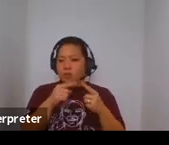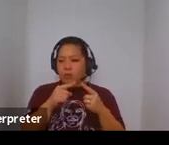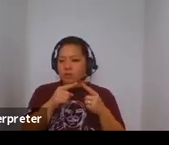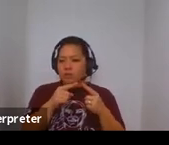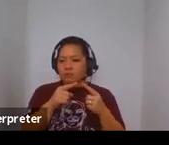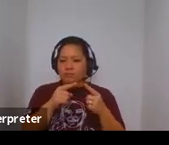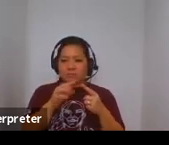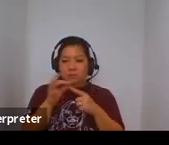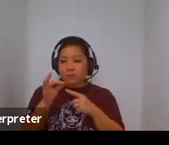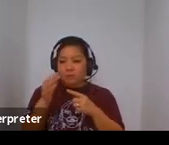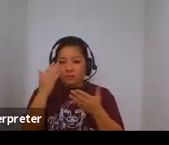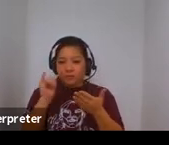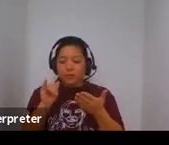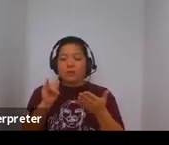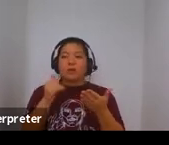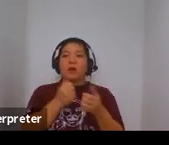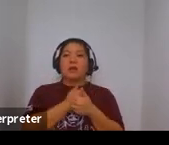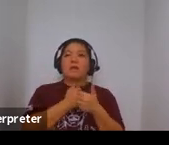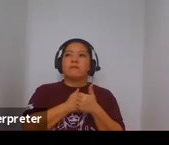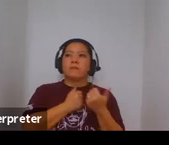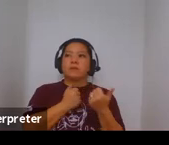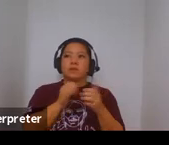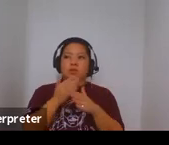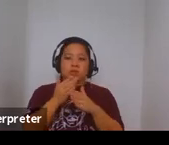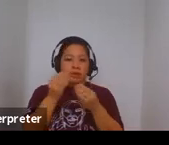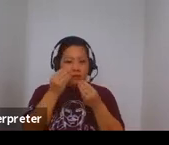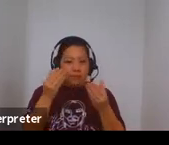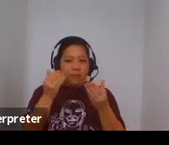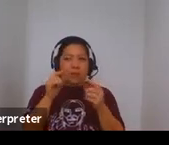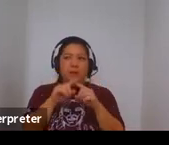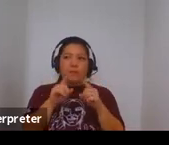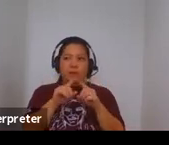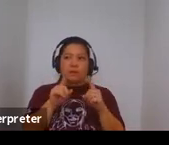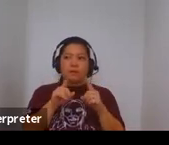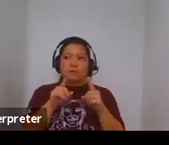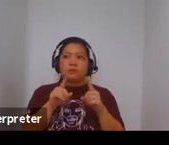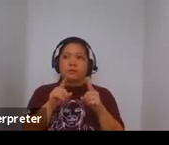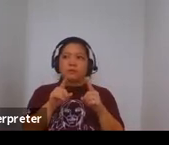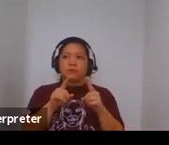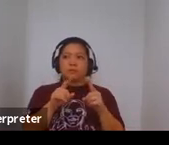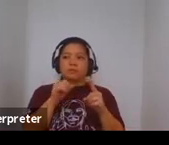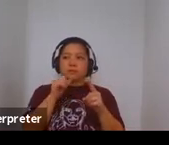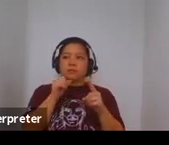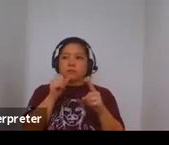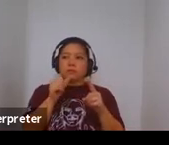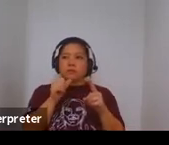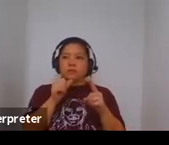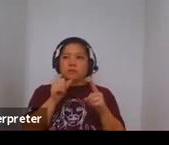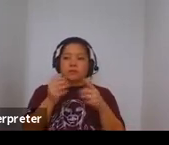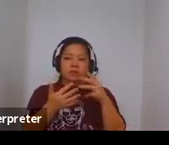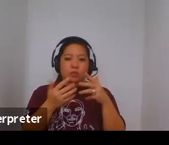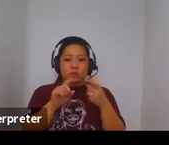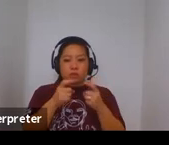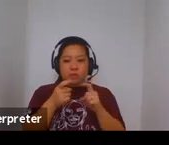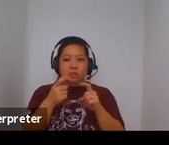authentic. I love being in a position to share information, but I'm not the social